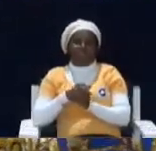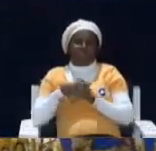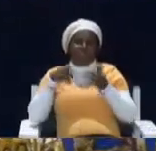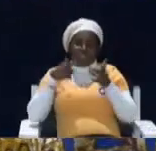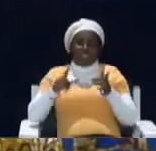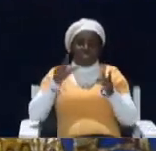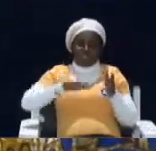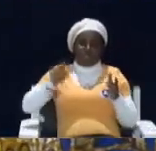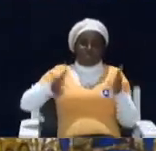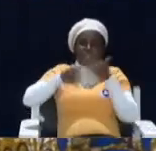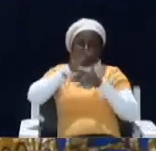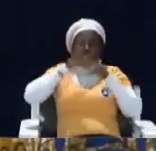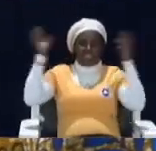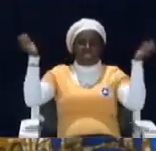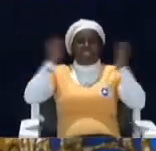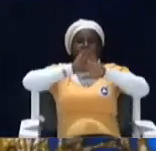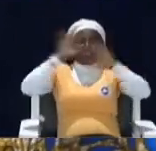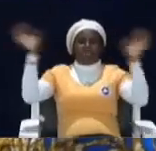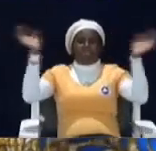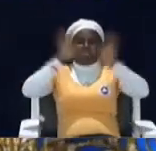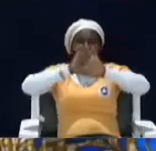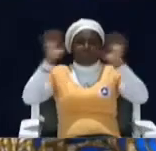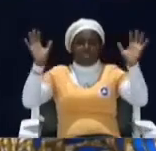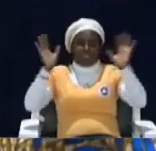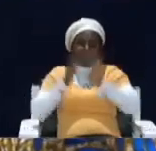God shout hallelujah.